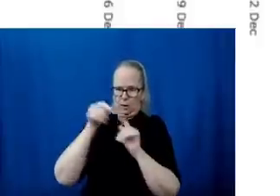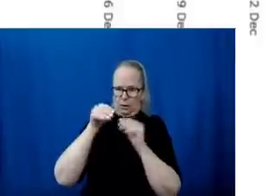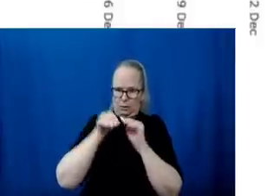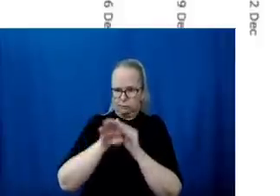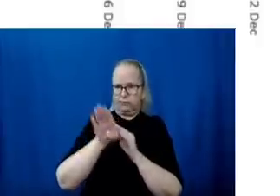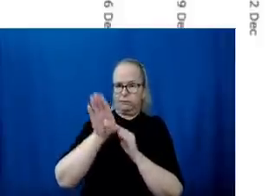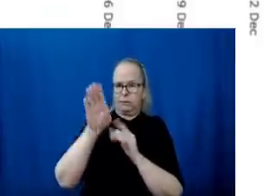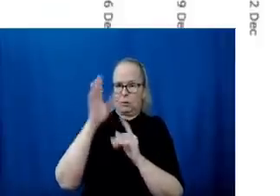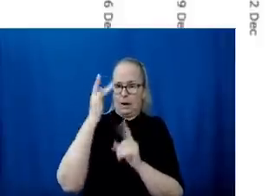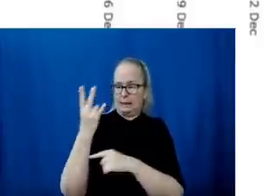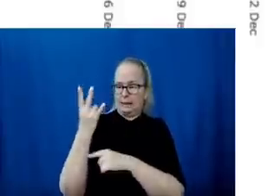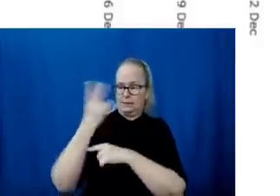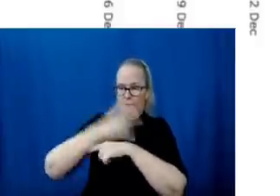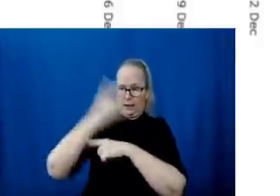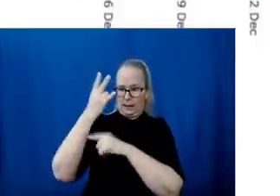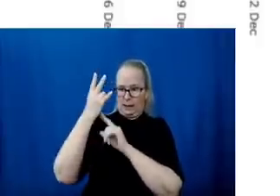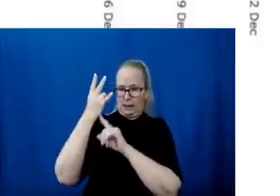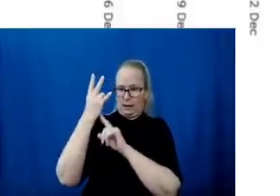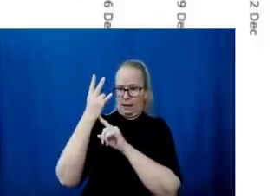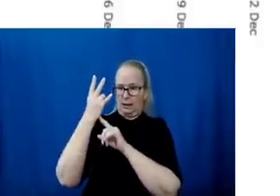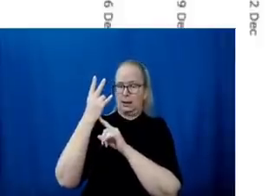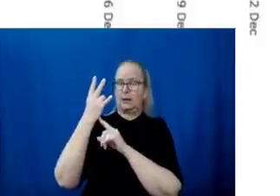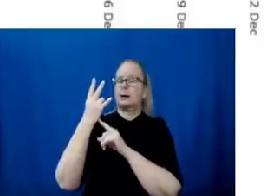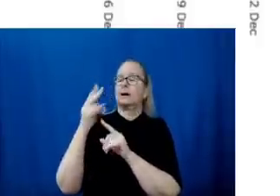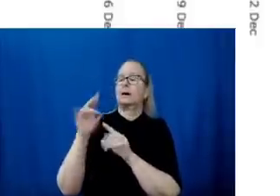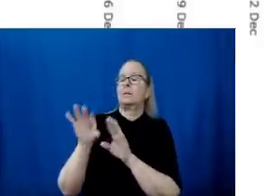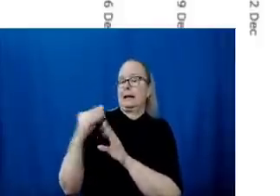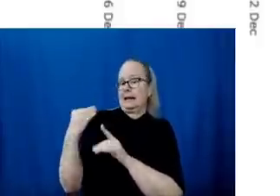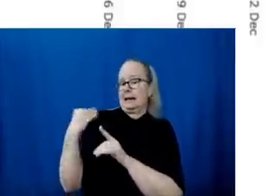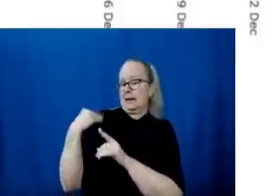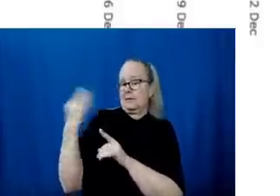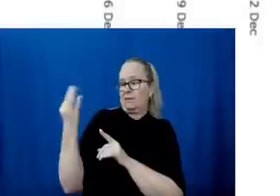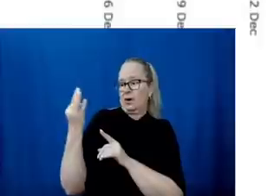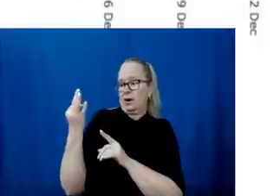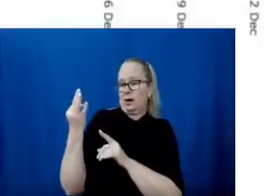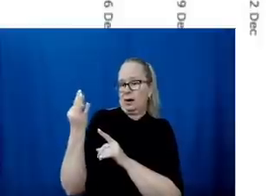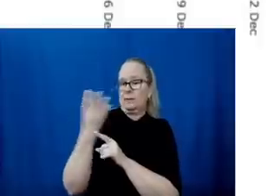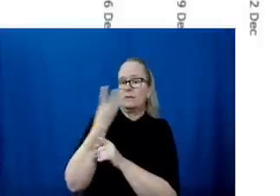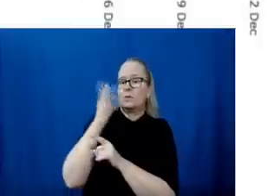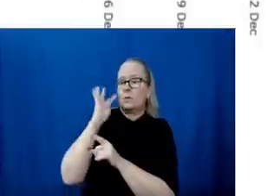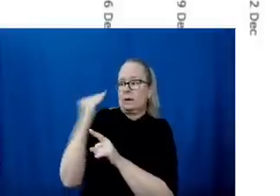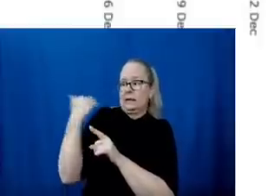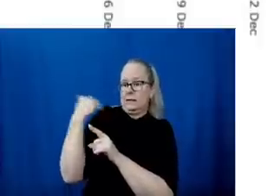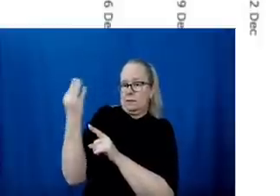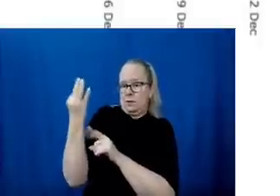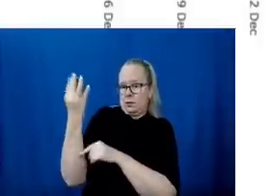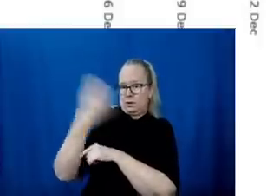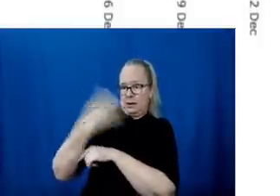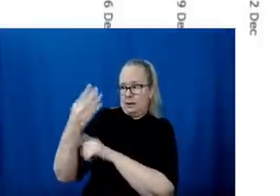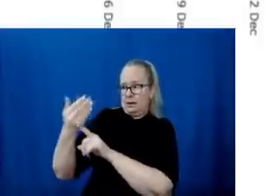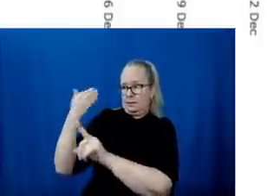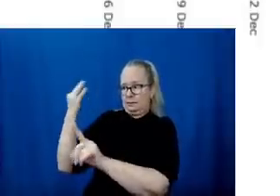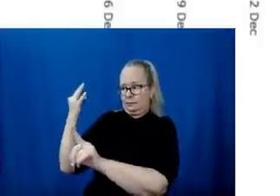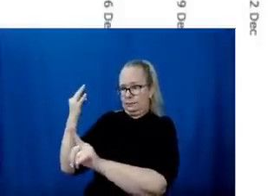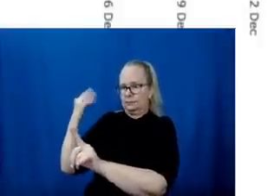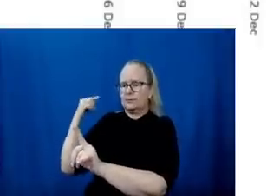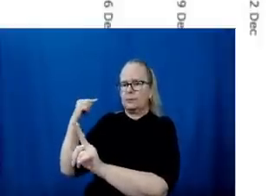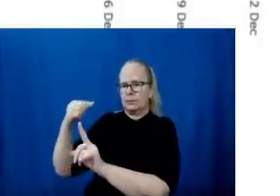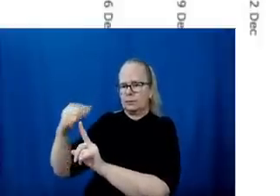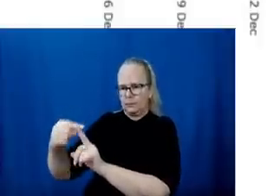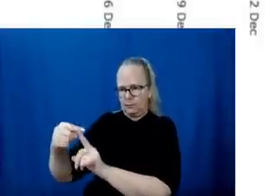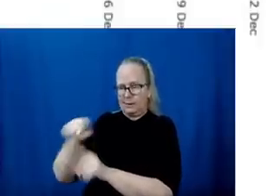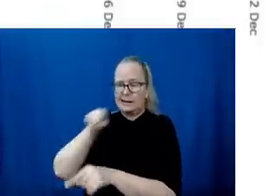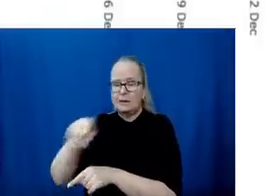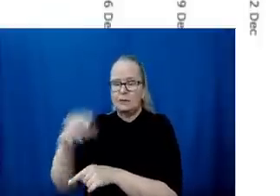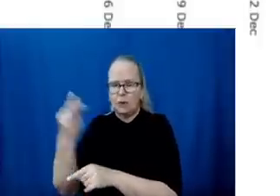rise. Because of that change over time, I'm picking Friday, so like 4 days ago, as